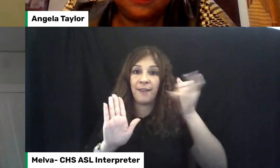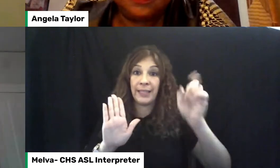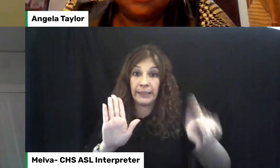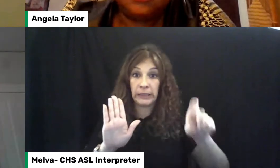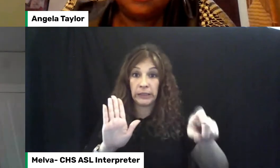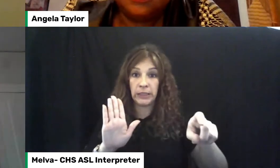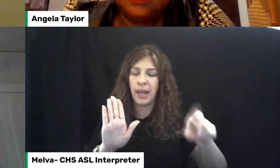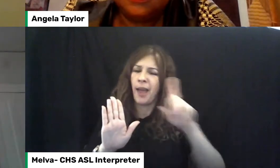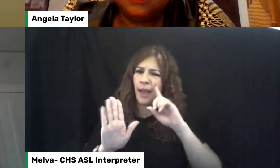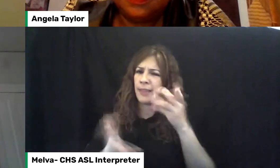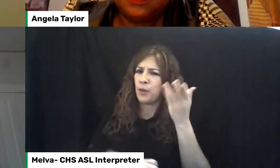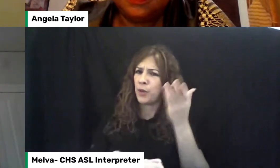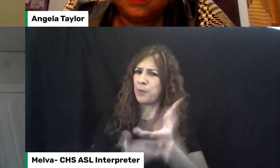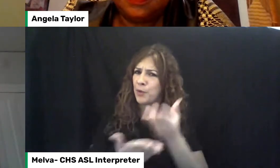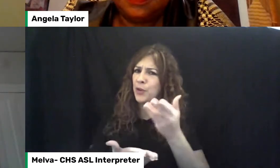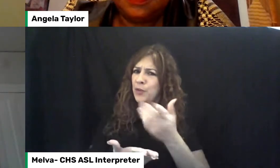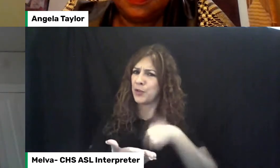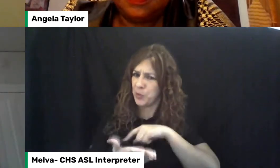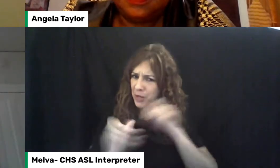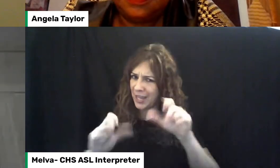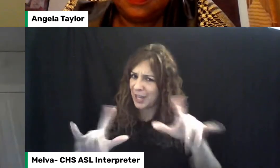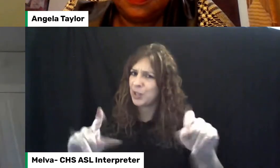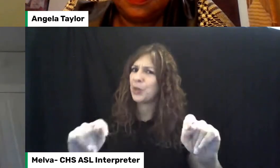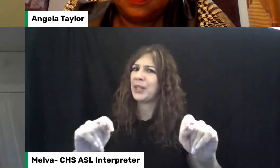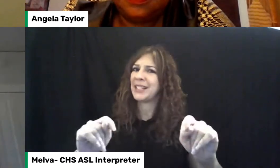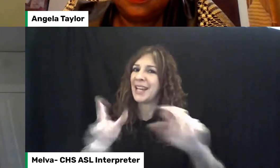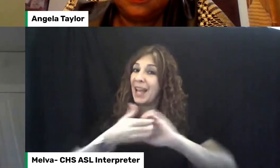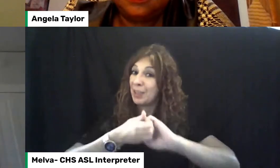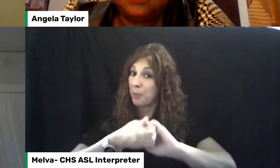mettle there, and I think the partnerships that we've